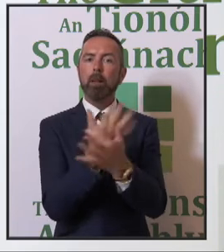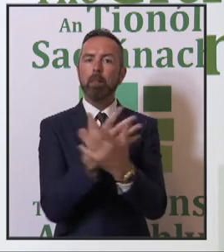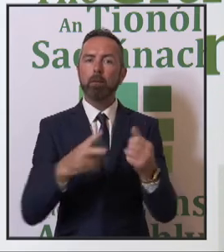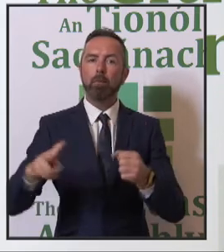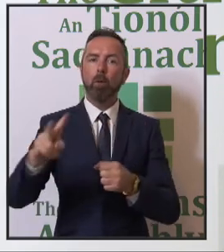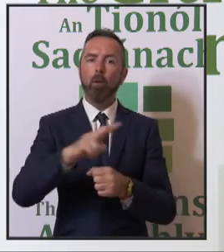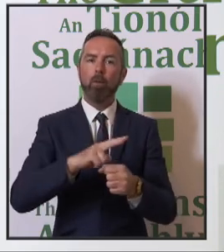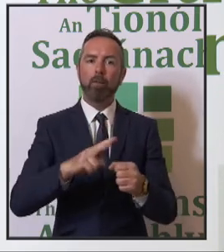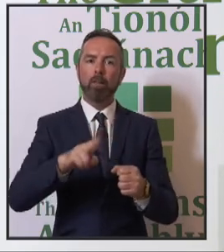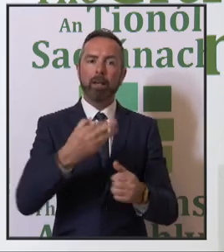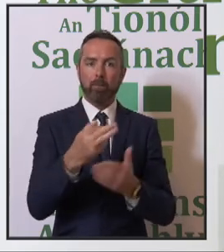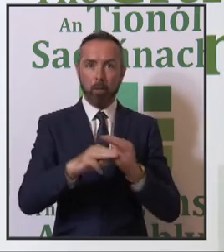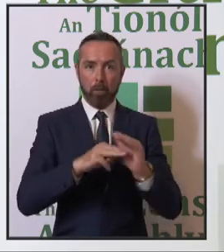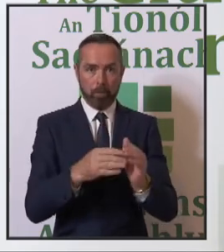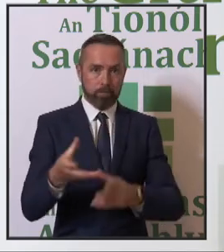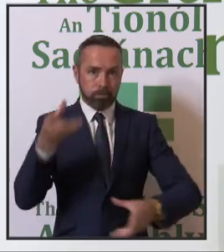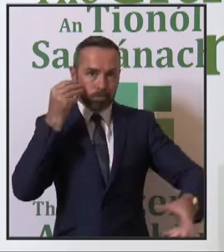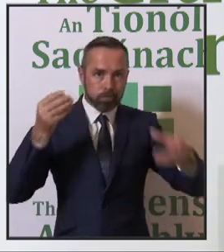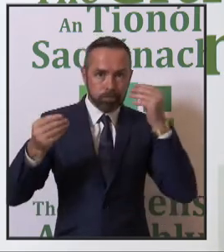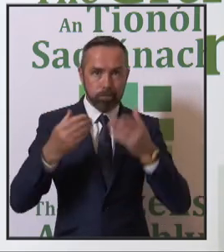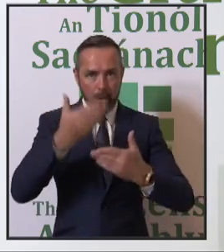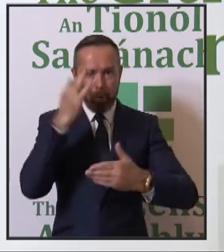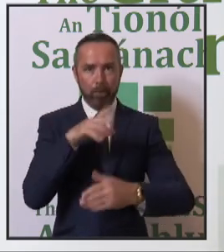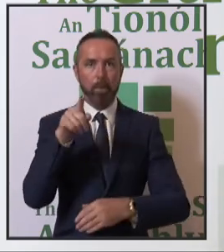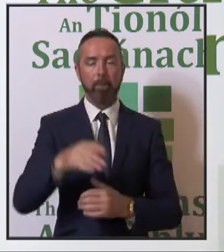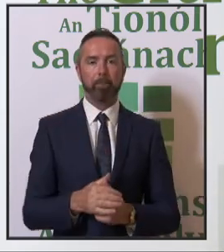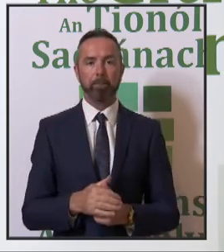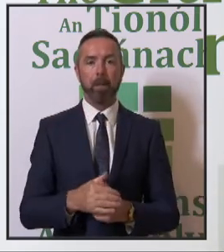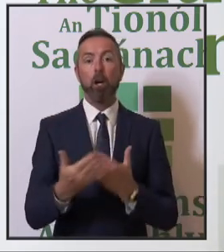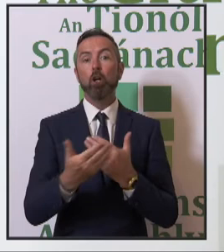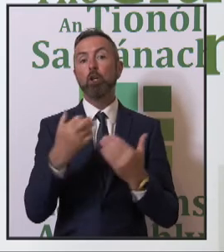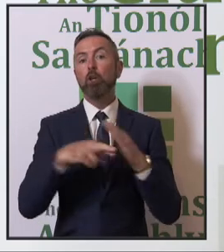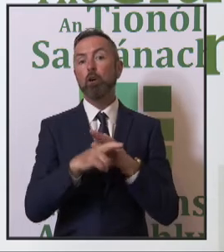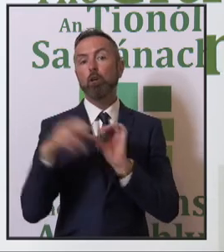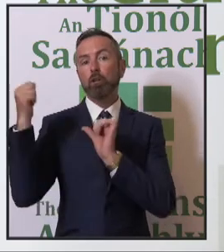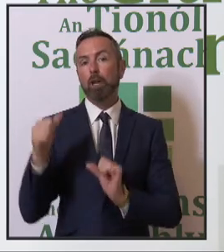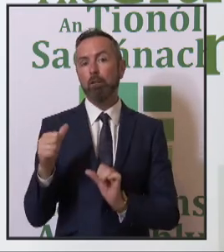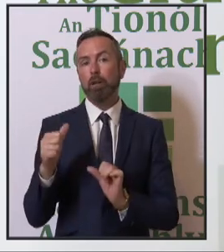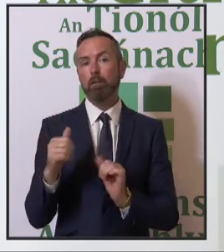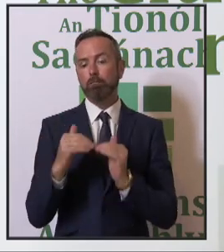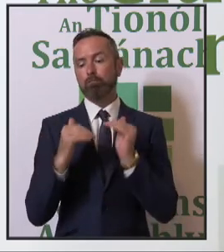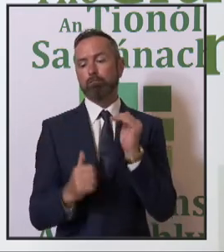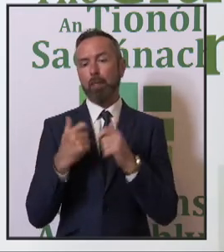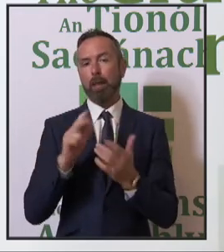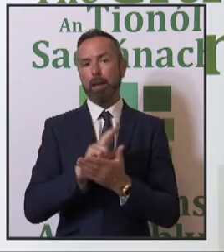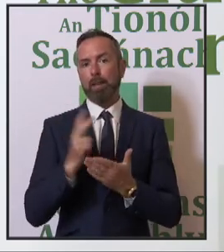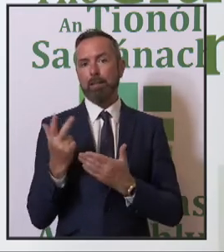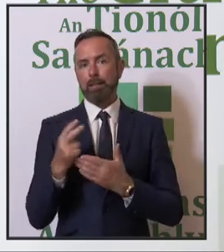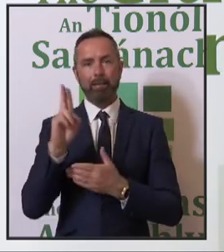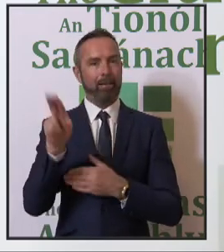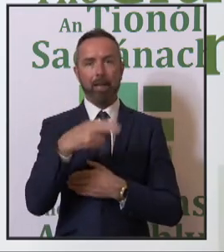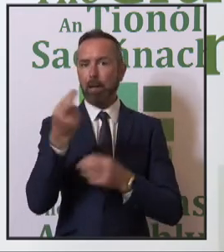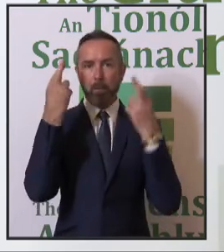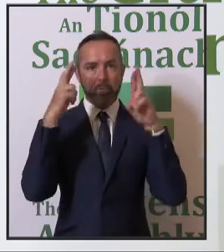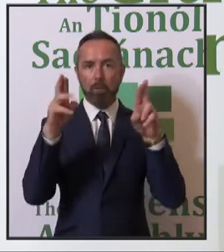of our meeting, listening and learning from them. Our younger generation, those who are under 18, can't be represented in the membership